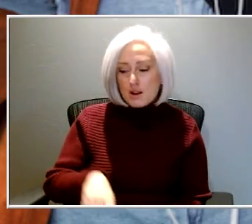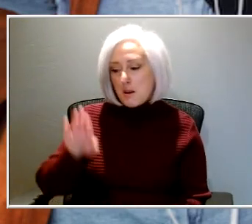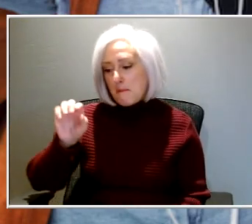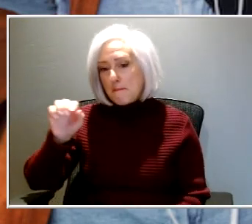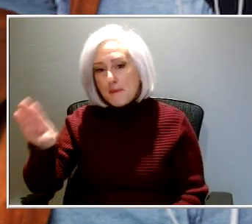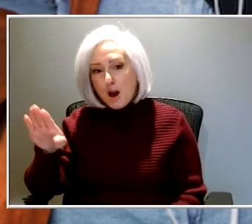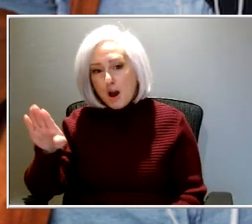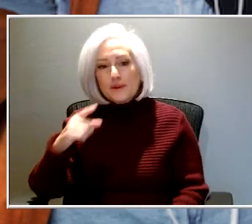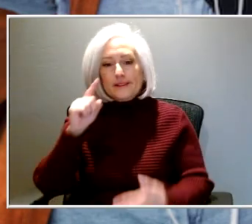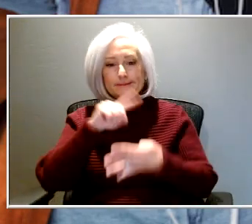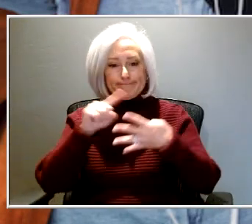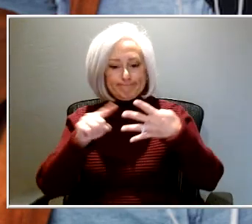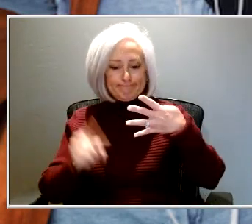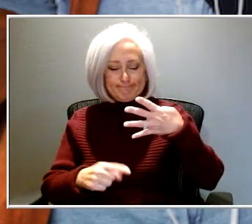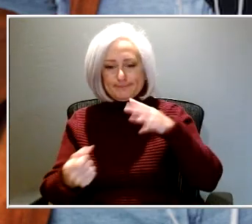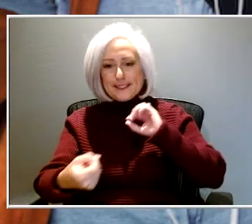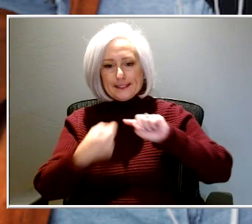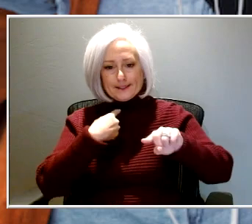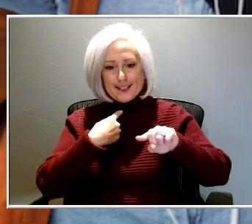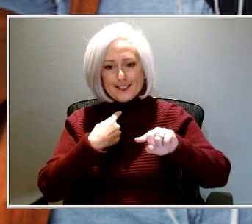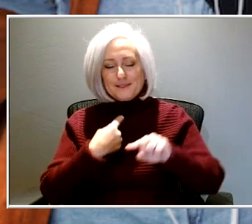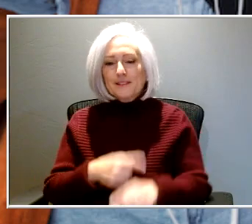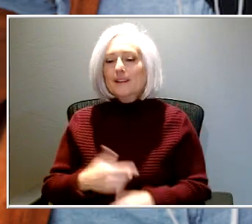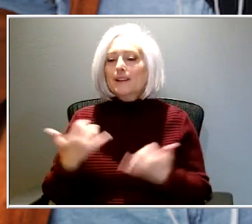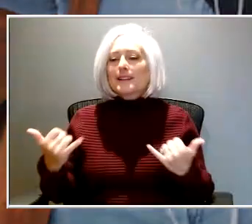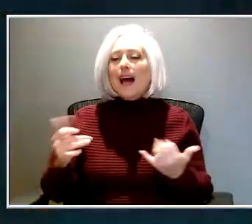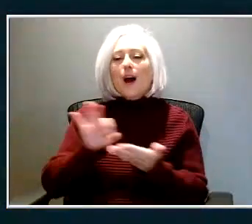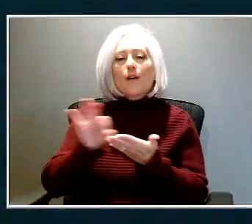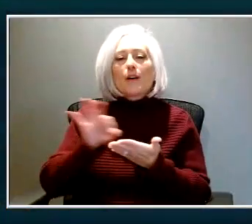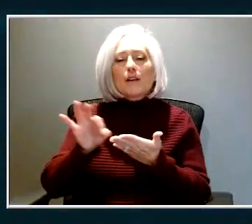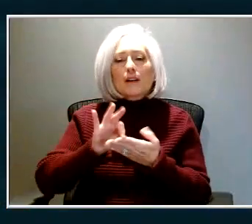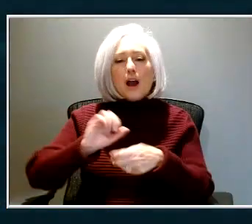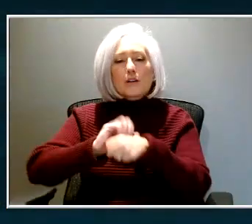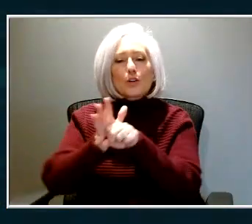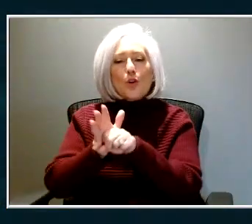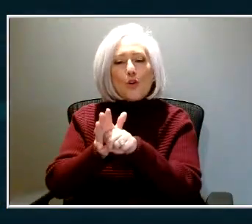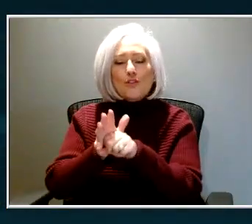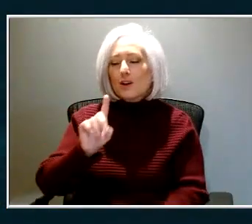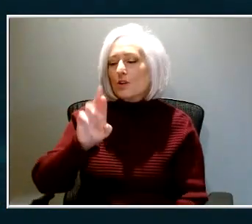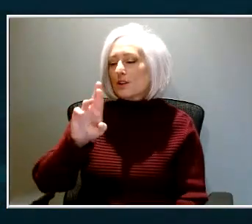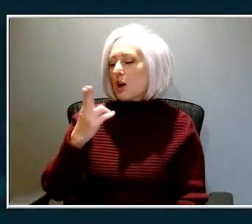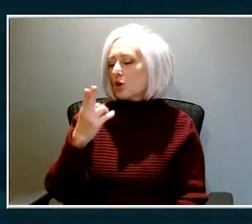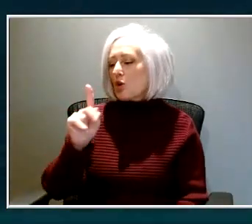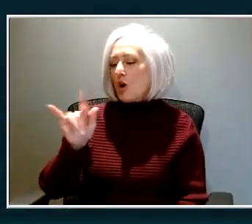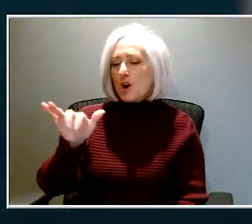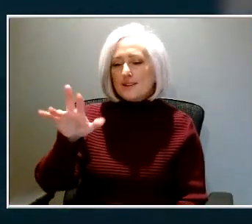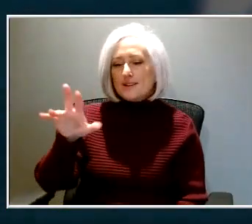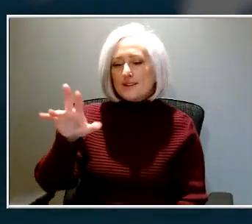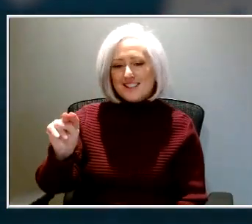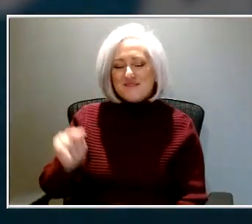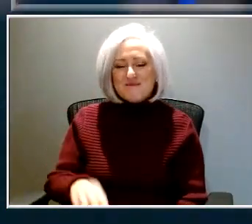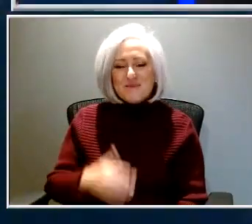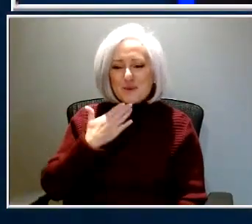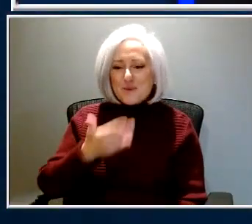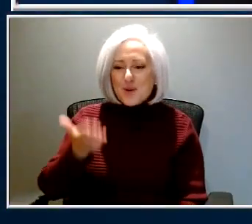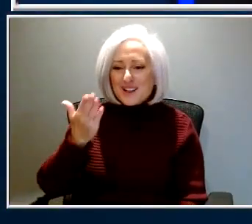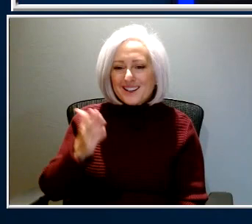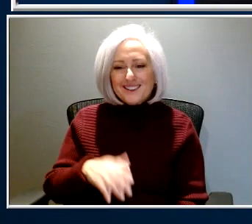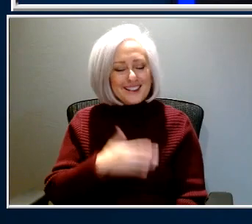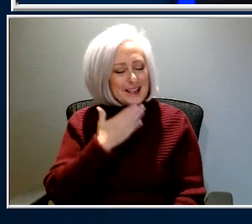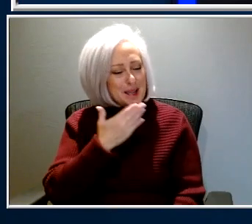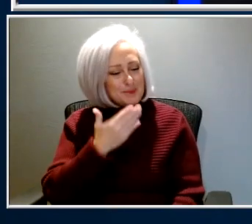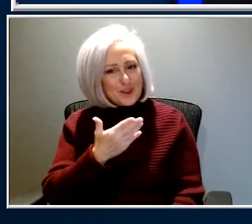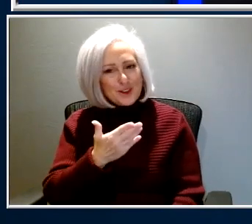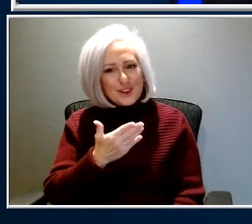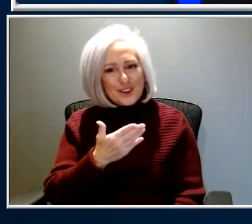the links right on your screen. But let's get that COVID count with our Medical Director of Infection Prevention and Control, Doc Hawk. Good morning. How are you? I'm good. So neat